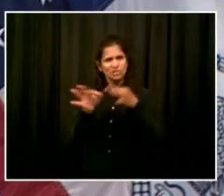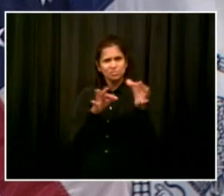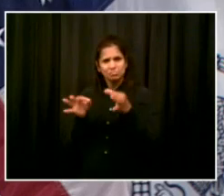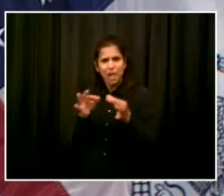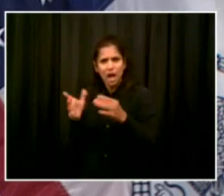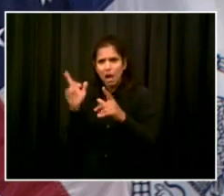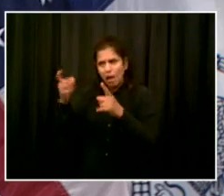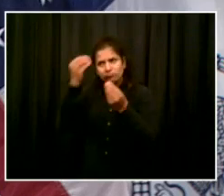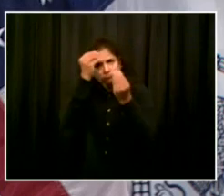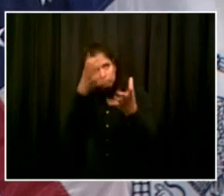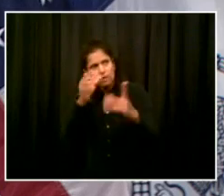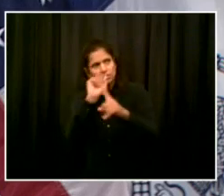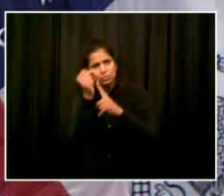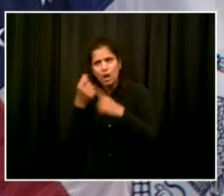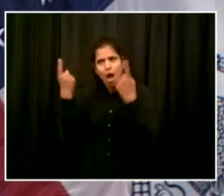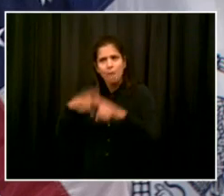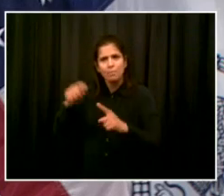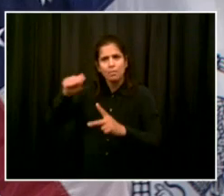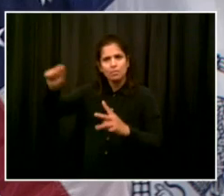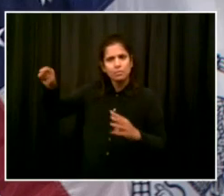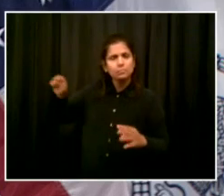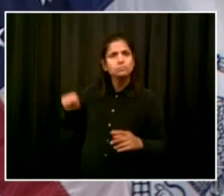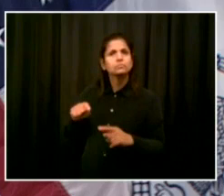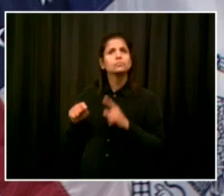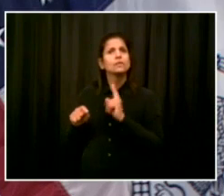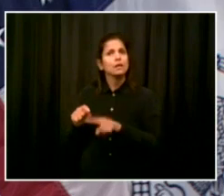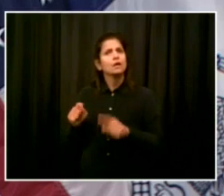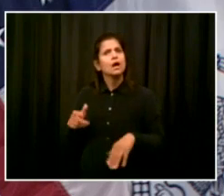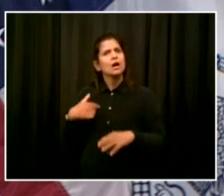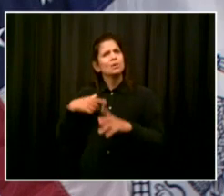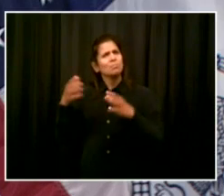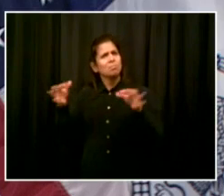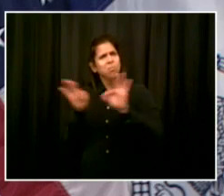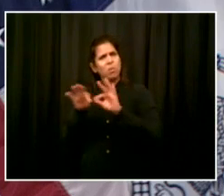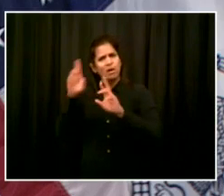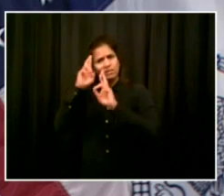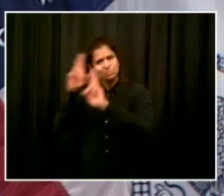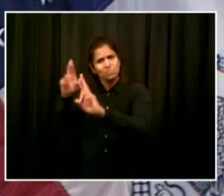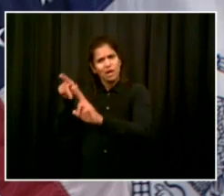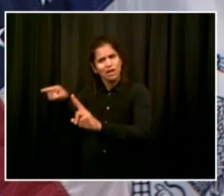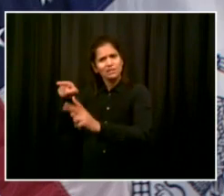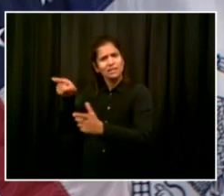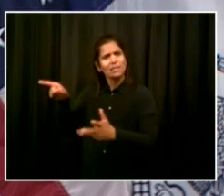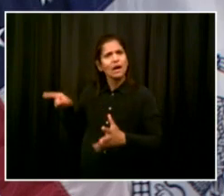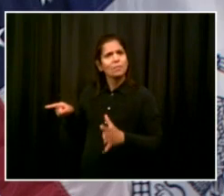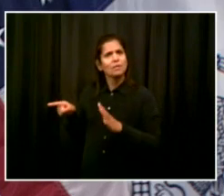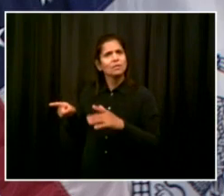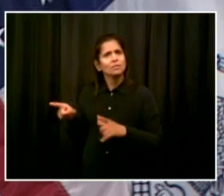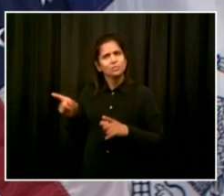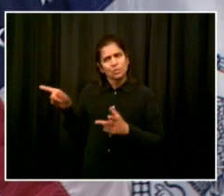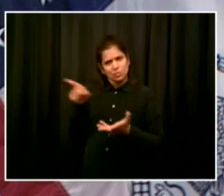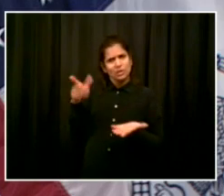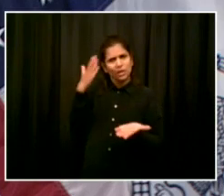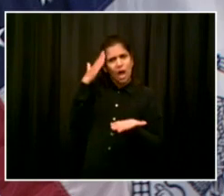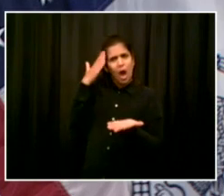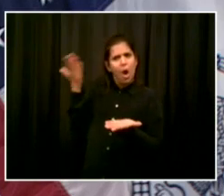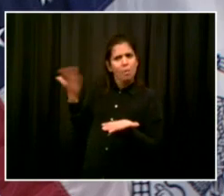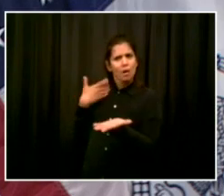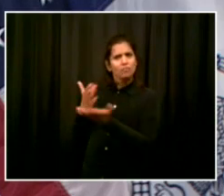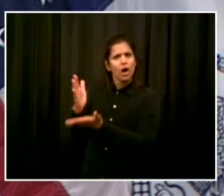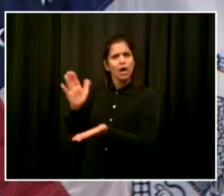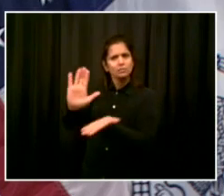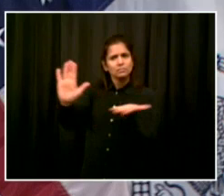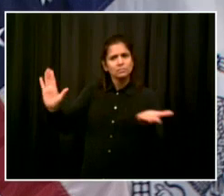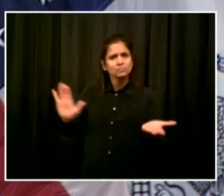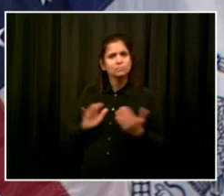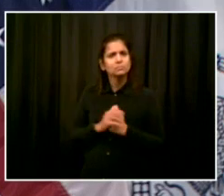But look, everyone's devoted to health and safety. It was painful to shut down the schools, but I said at the time